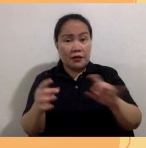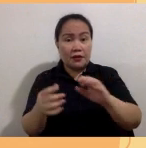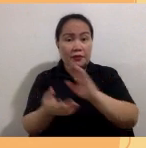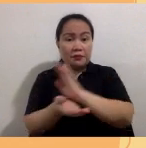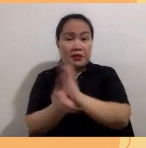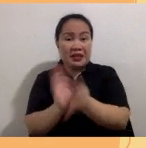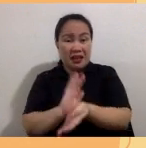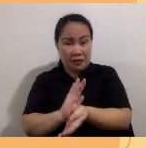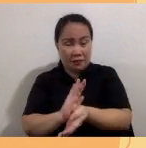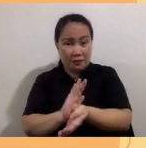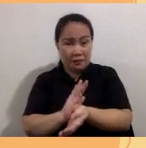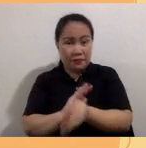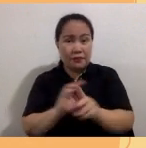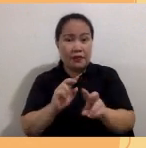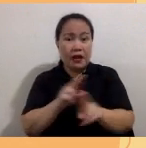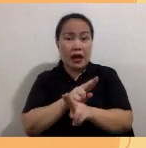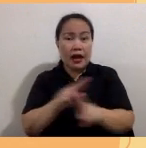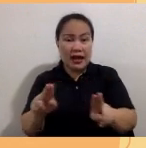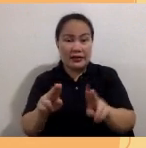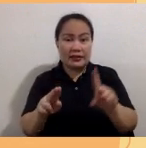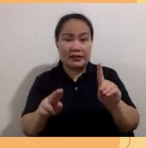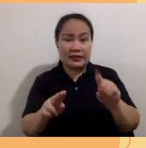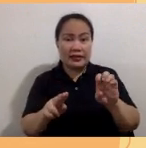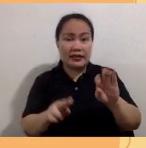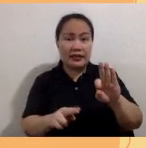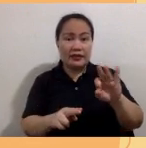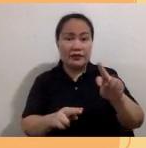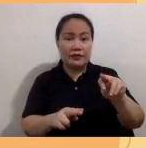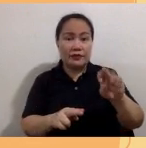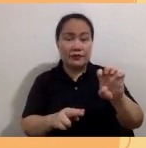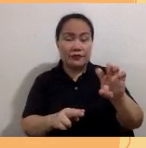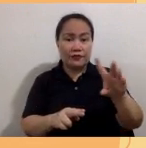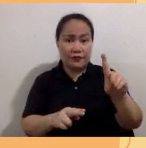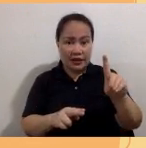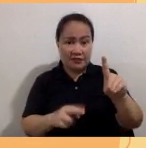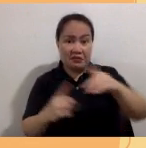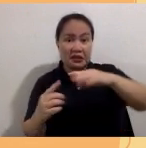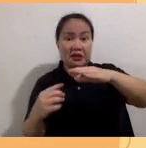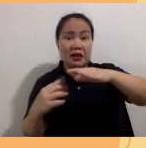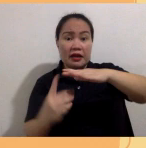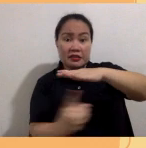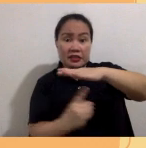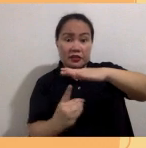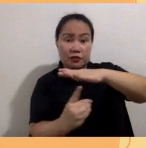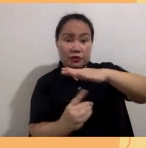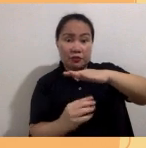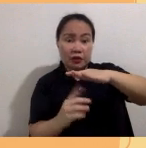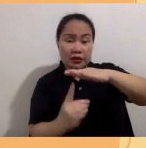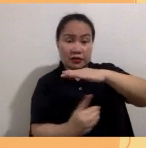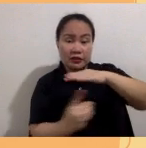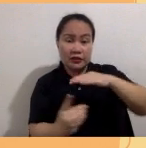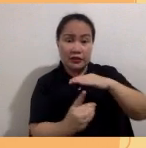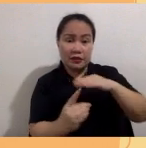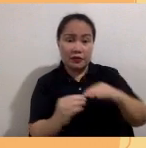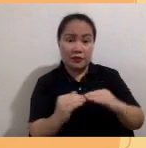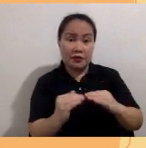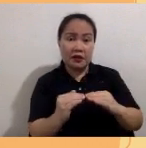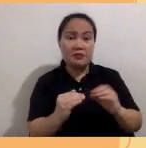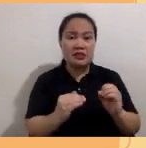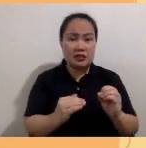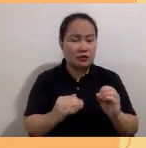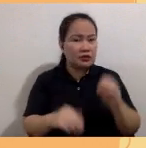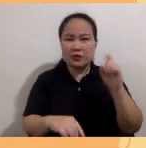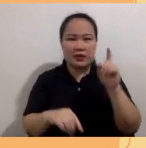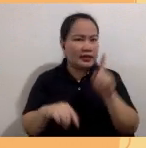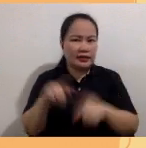ang denominator natin at magiging undefined. So, let us try. If your x is equal to 4, so